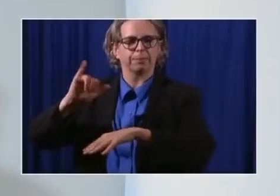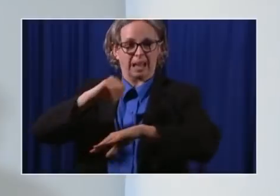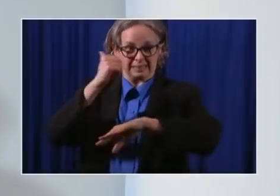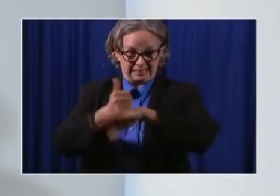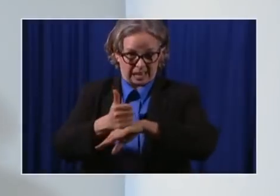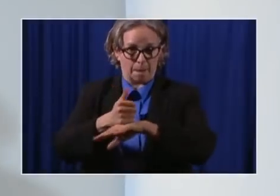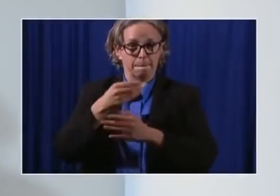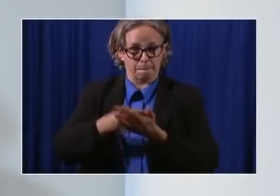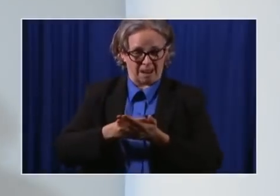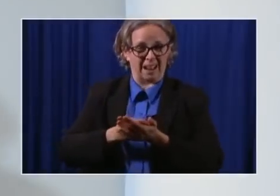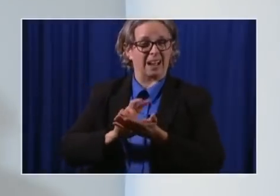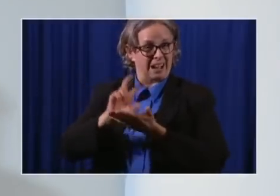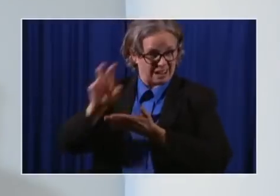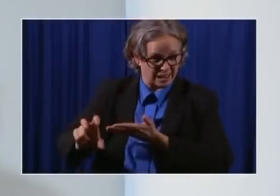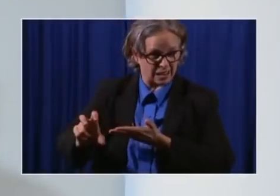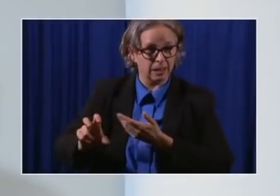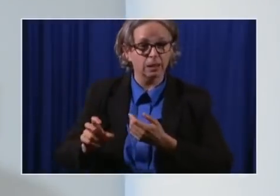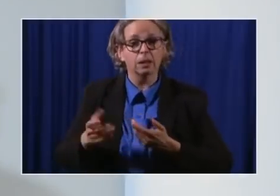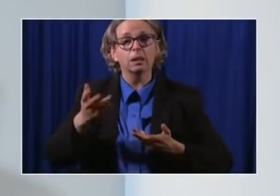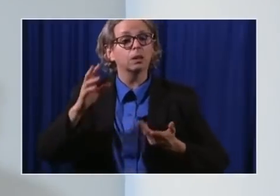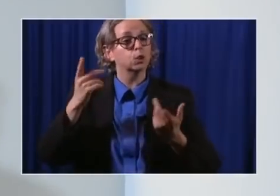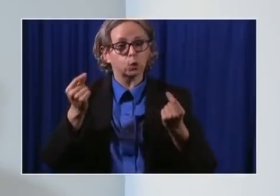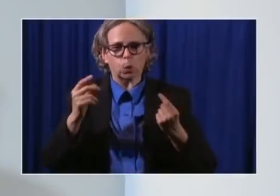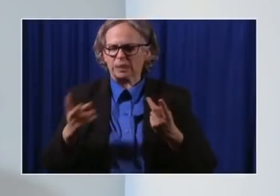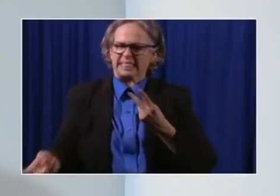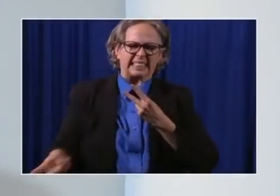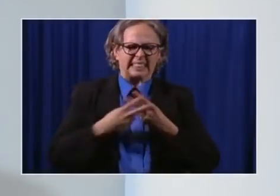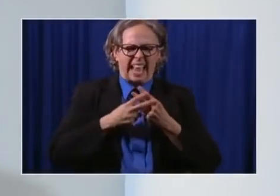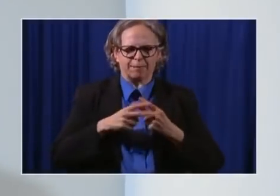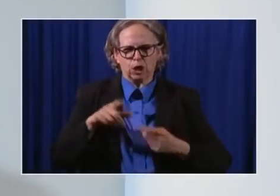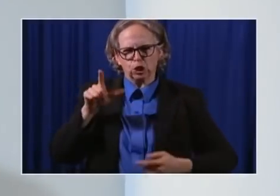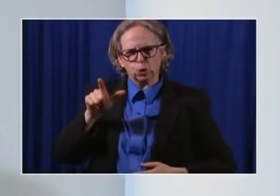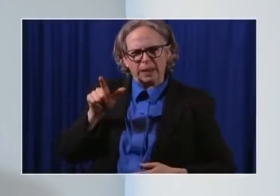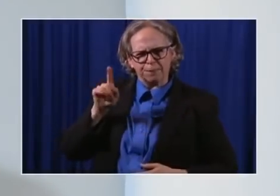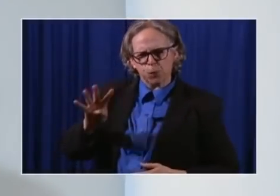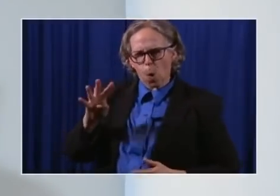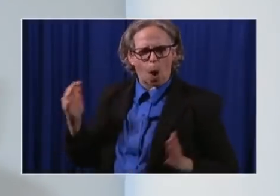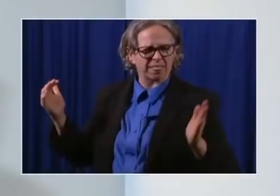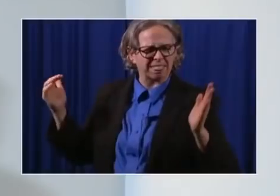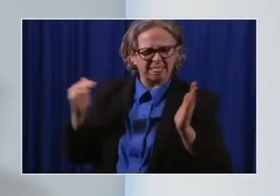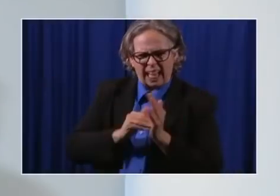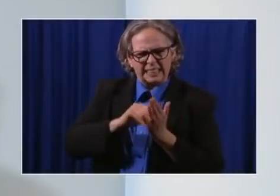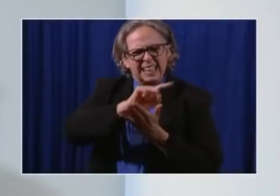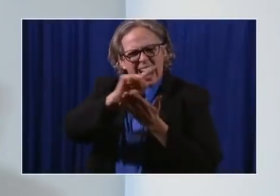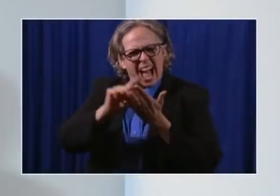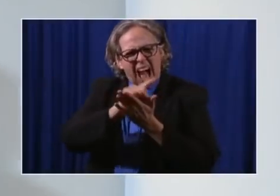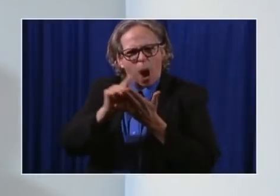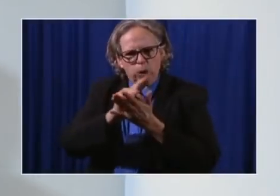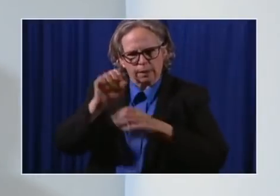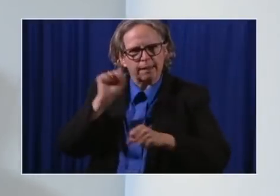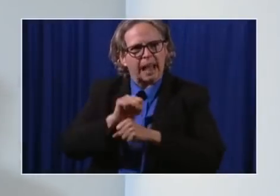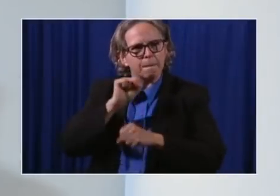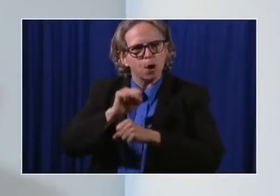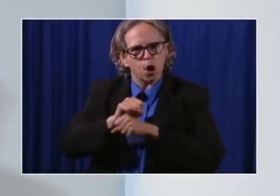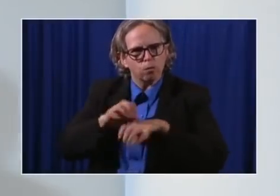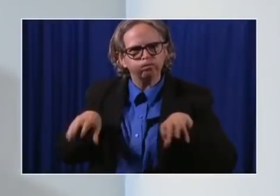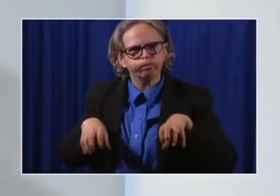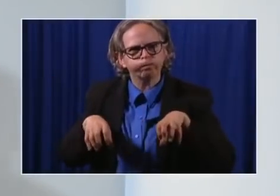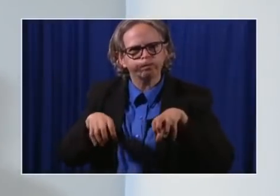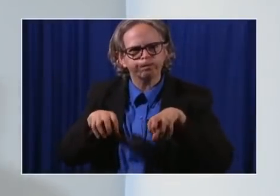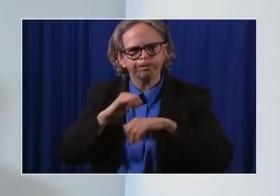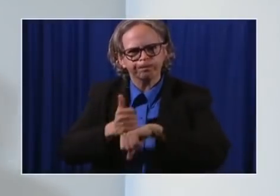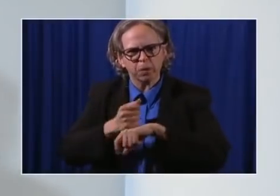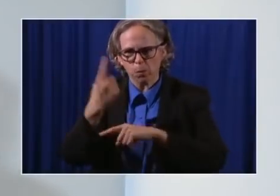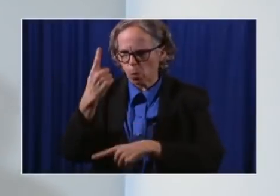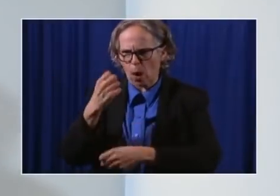the businesses that do this, 24,000 hours of labor a year. That's the bottom line. Saving people time, saves people money,